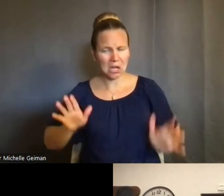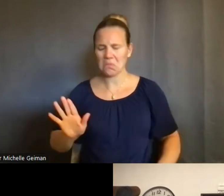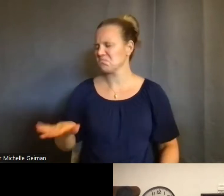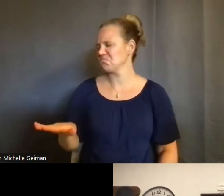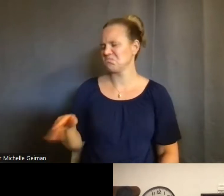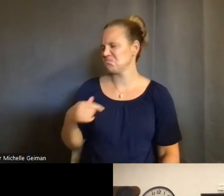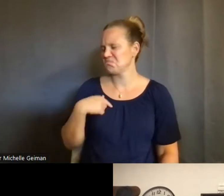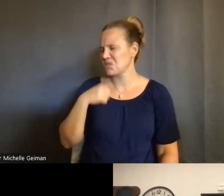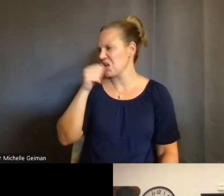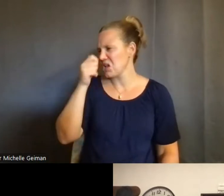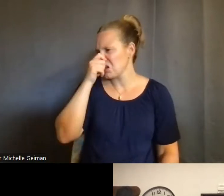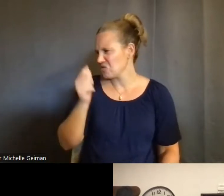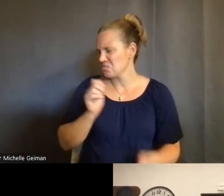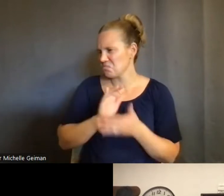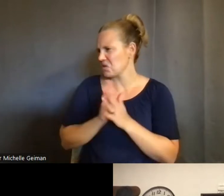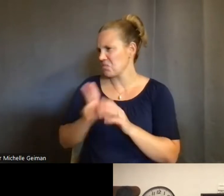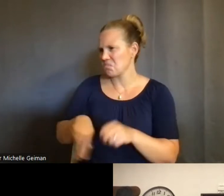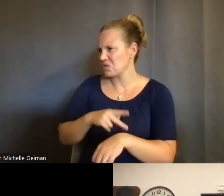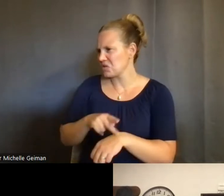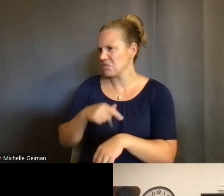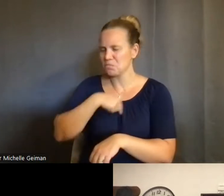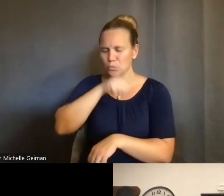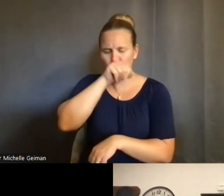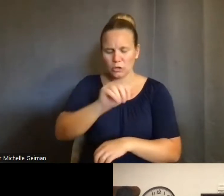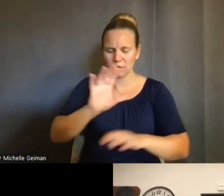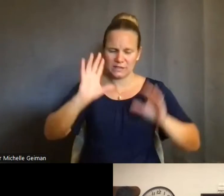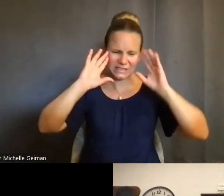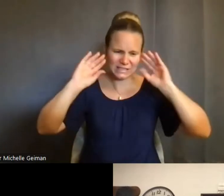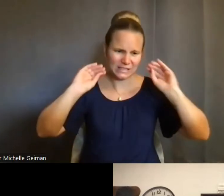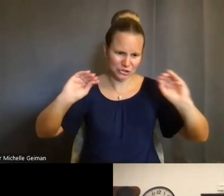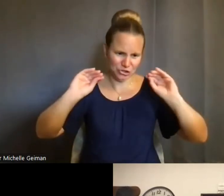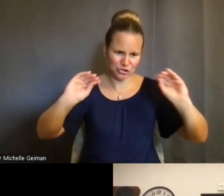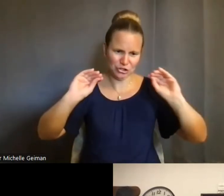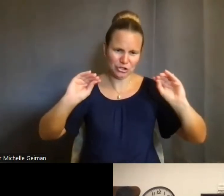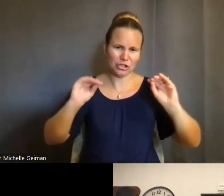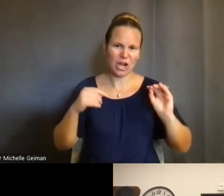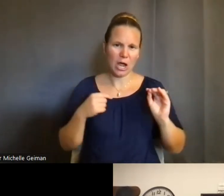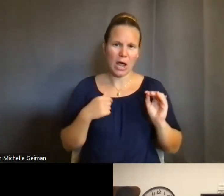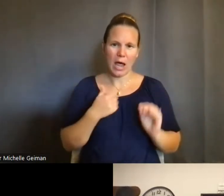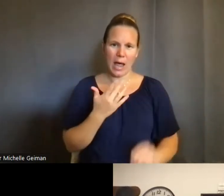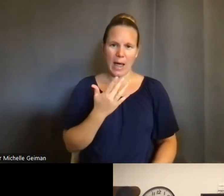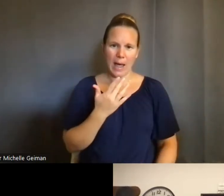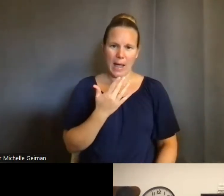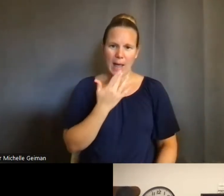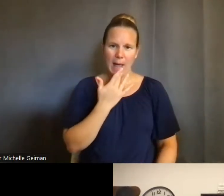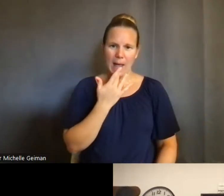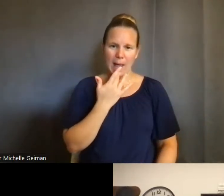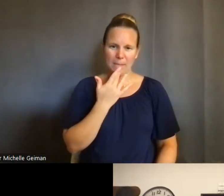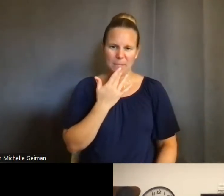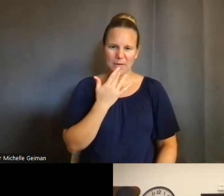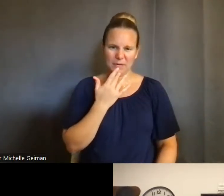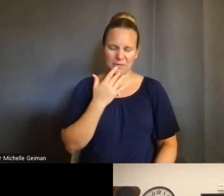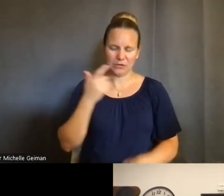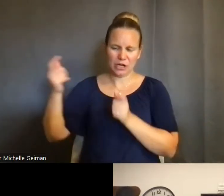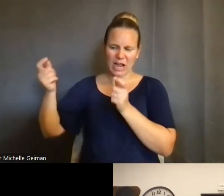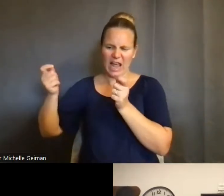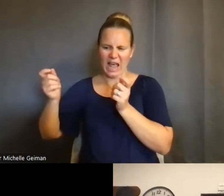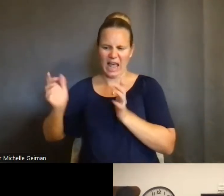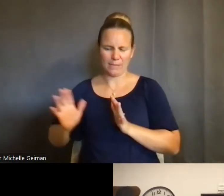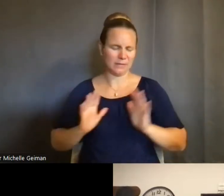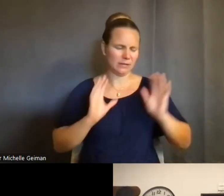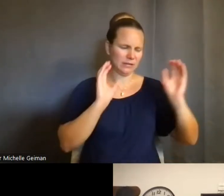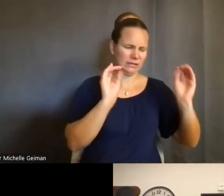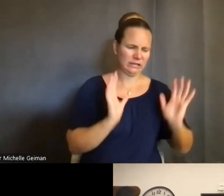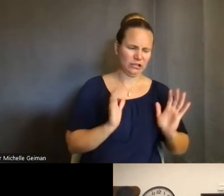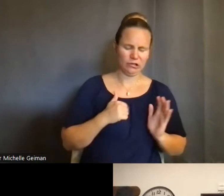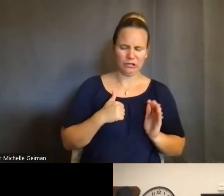a principal. I love to teach, and I kind of want to keep my distance from between administration and teachers, right? It's a